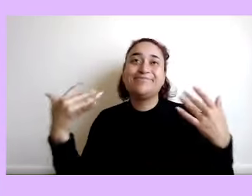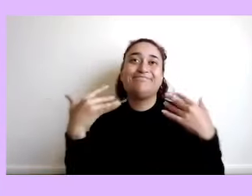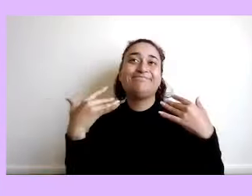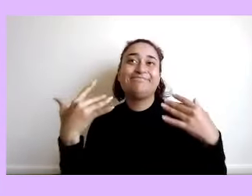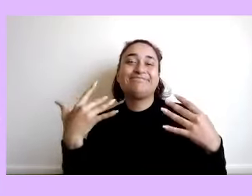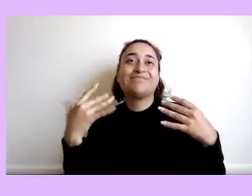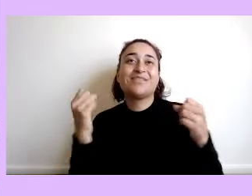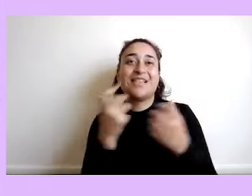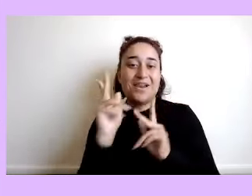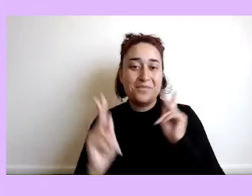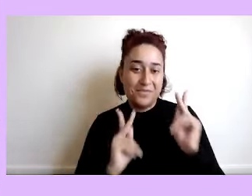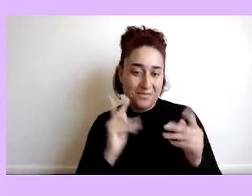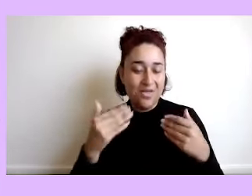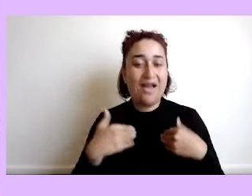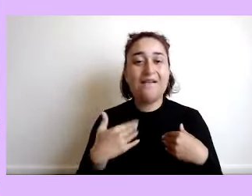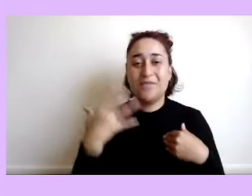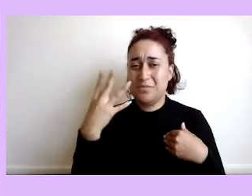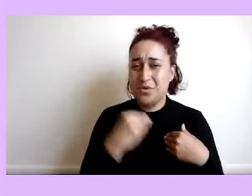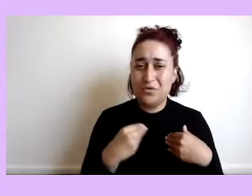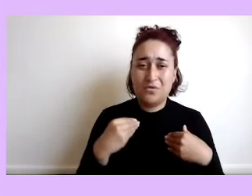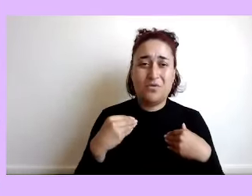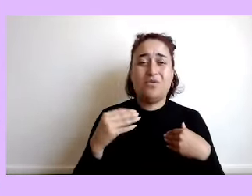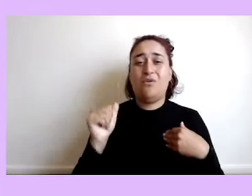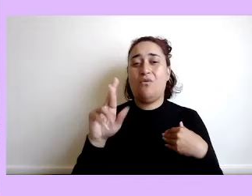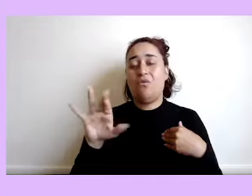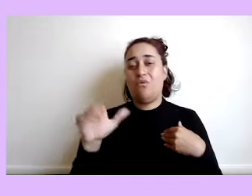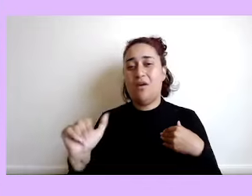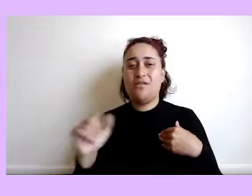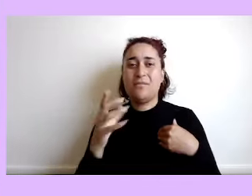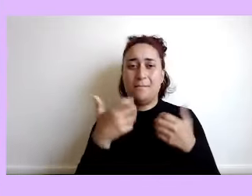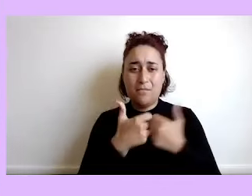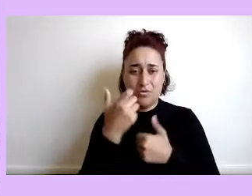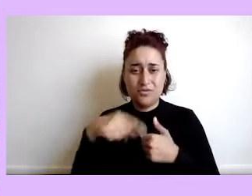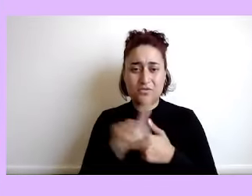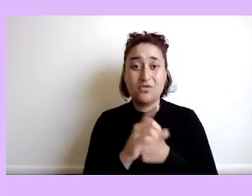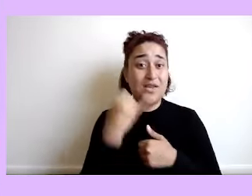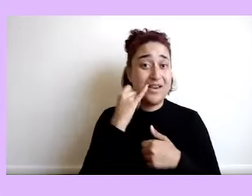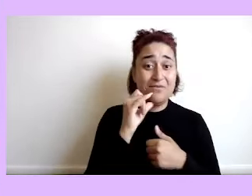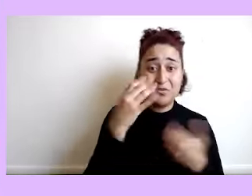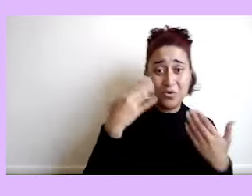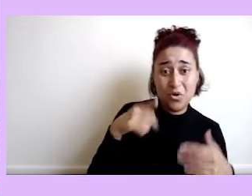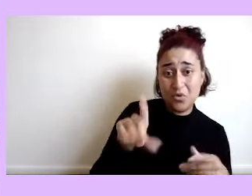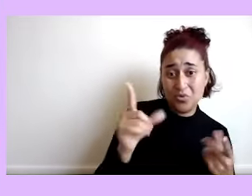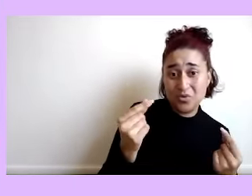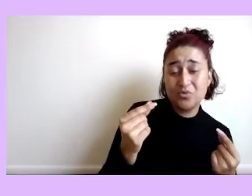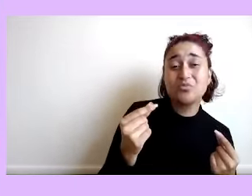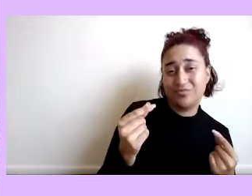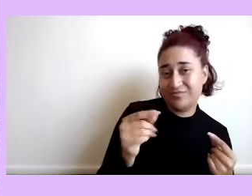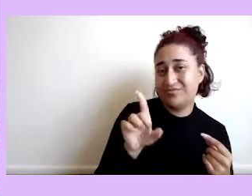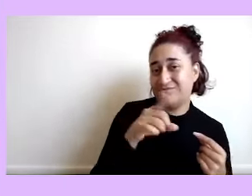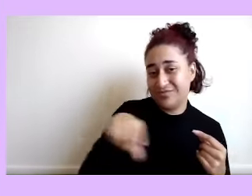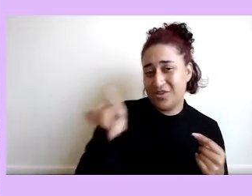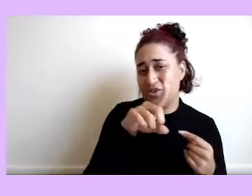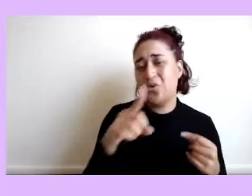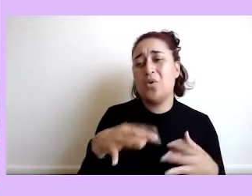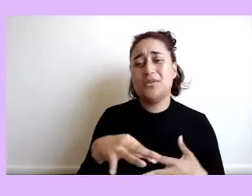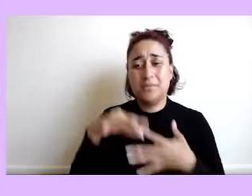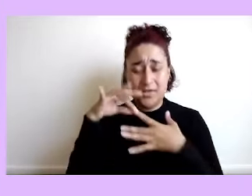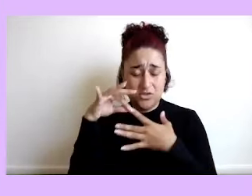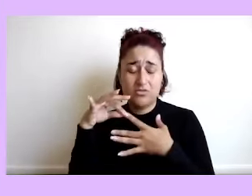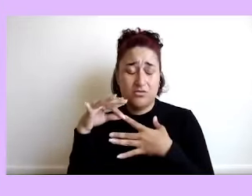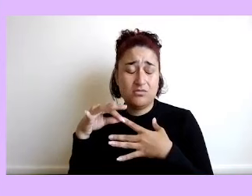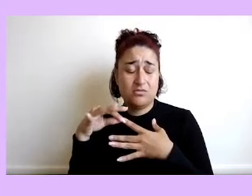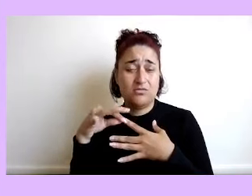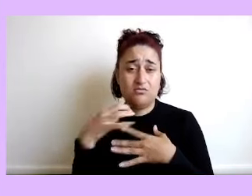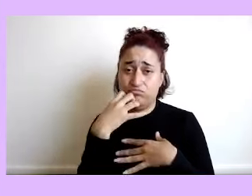in this room do. Most of you people do. Even if you don't know that you do, y'all are so special. And